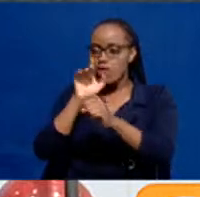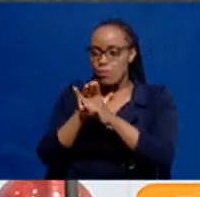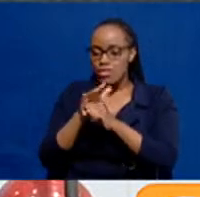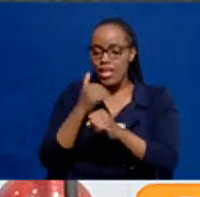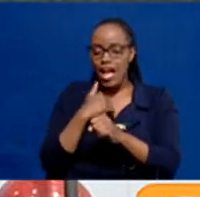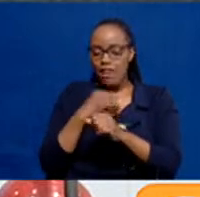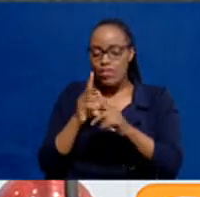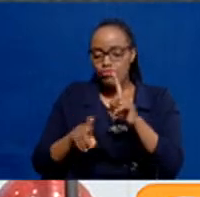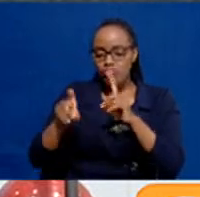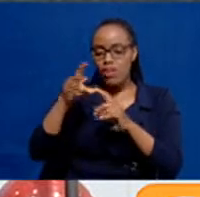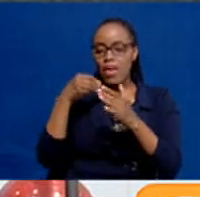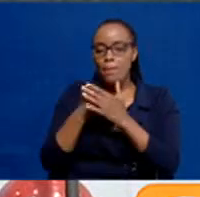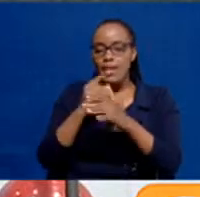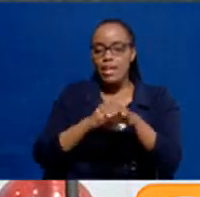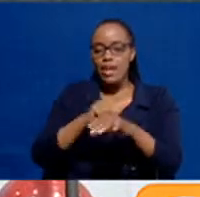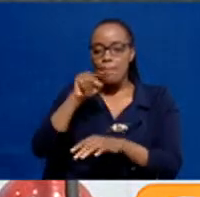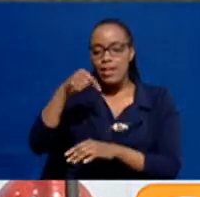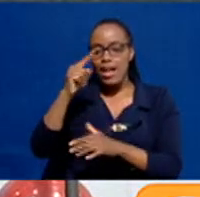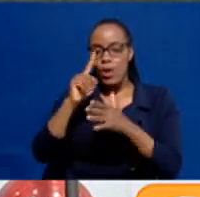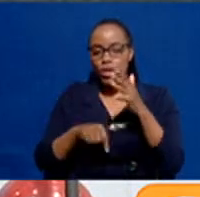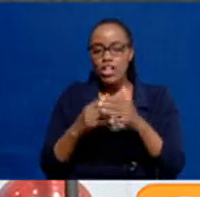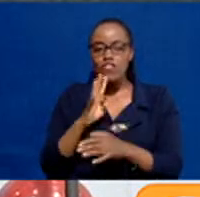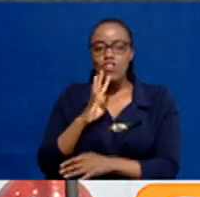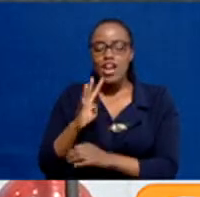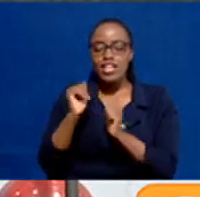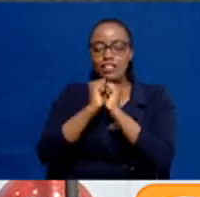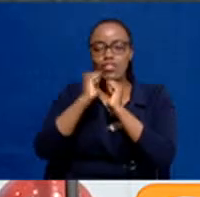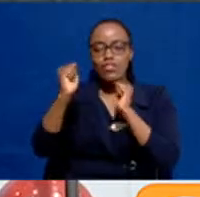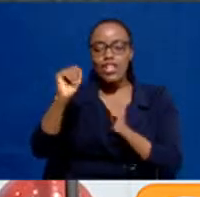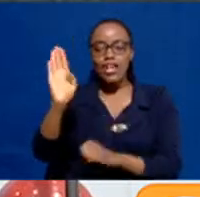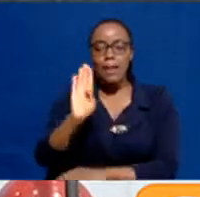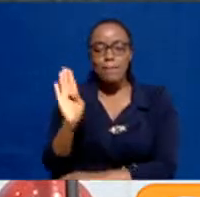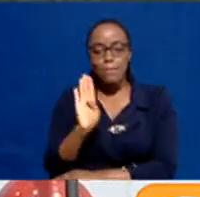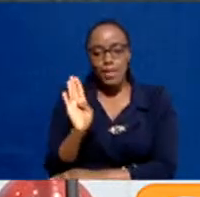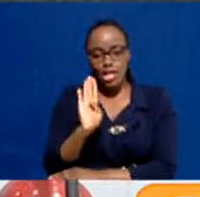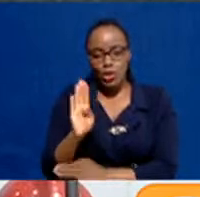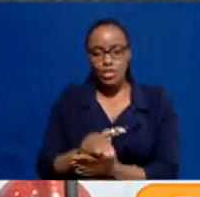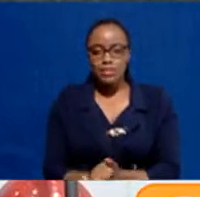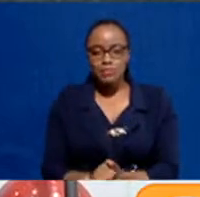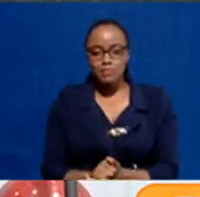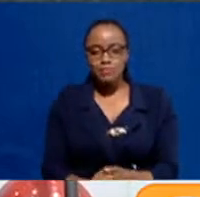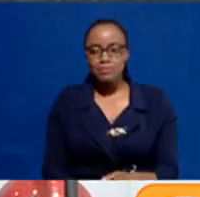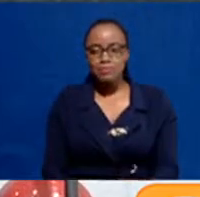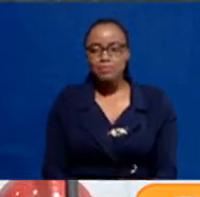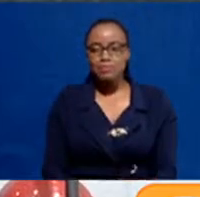a figure when they demanded for at least 415 billion shillings.